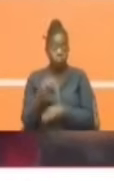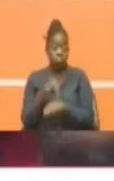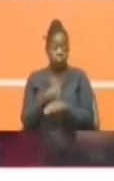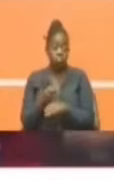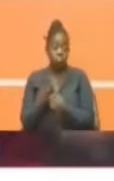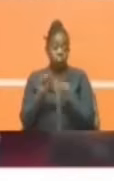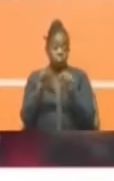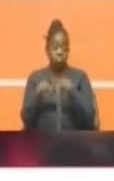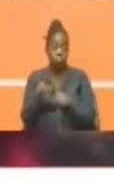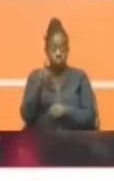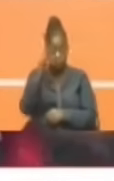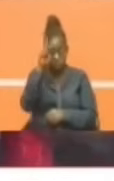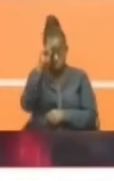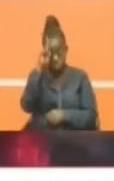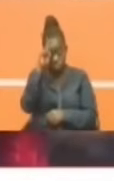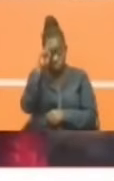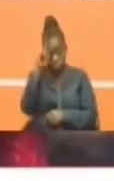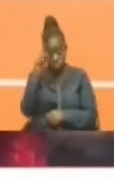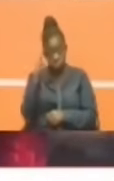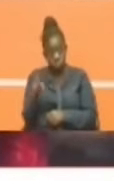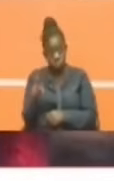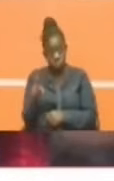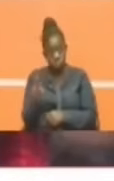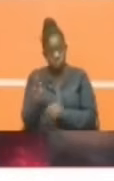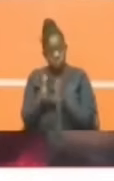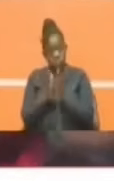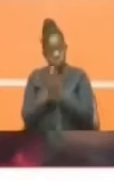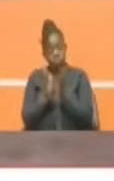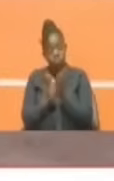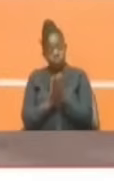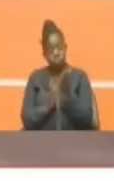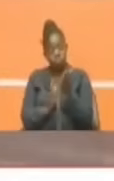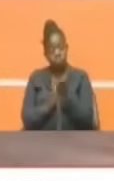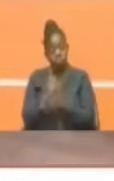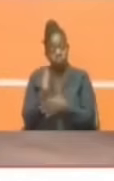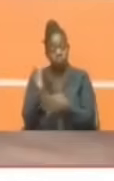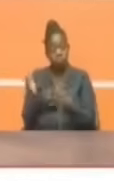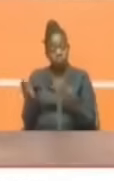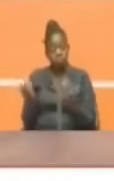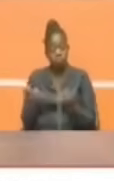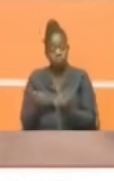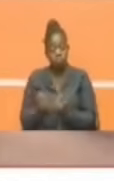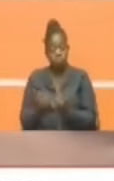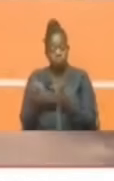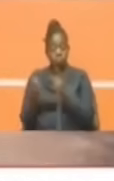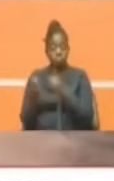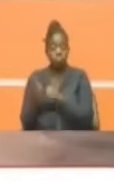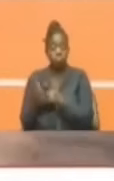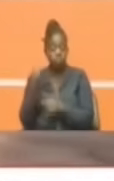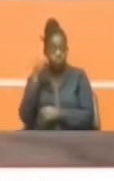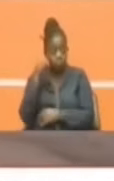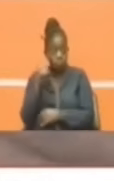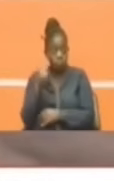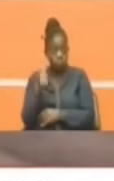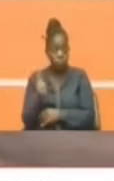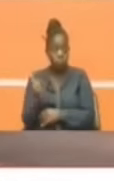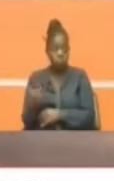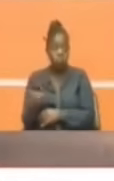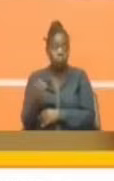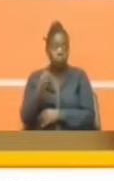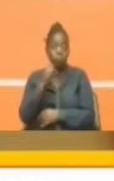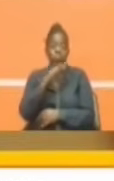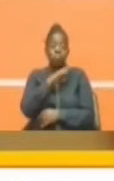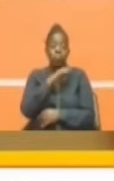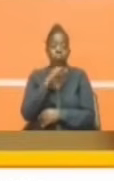ajje wano ku kyalo akakasimu kituufu kye tumugamba nga kye kituufu namwandu bw'atuukiriddwa ku lukomo lw'essimu ayombye